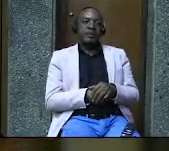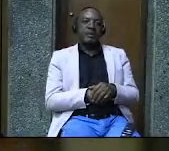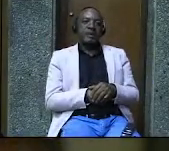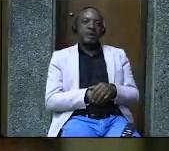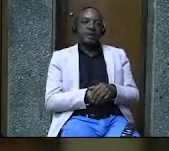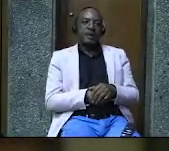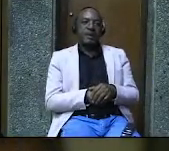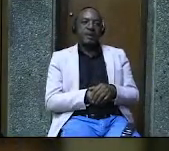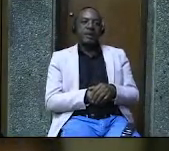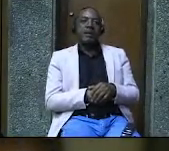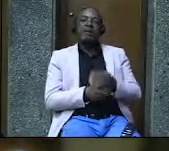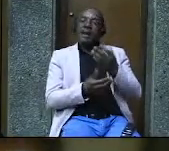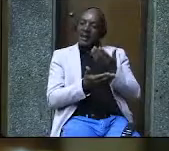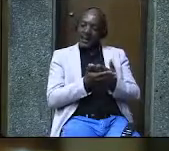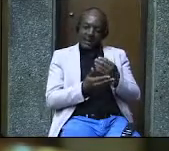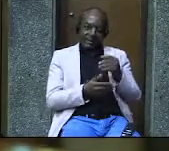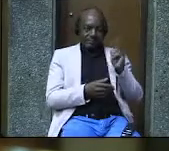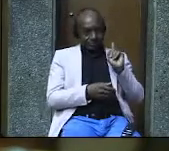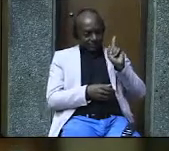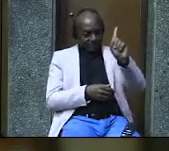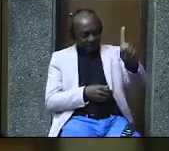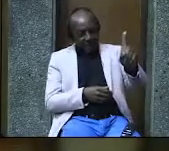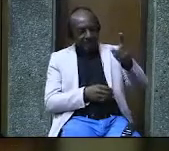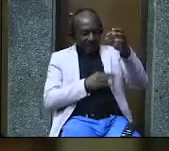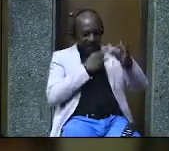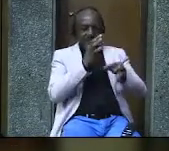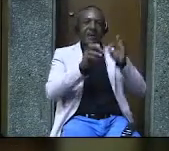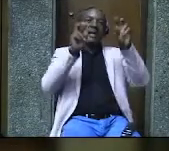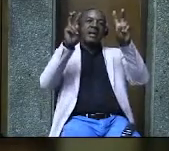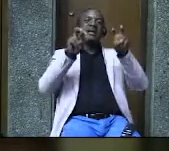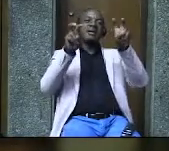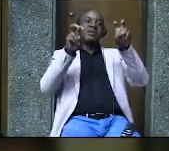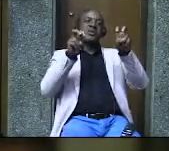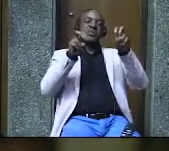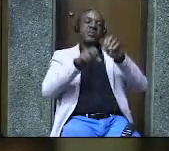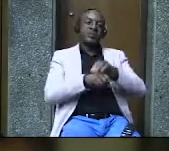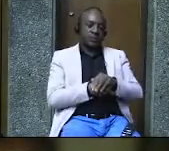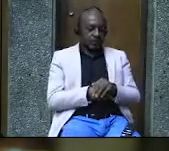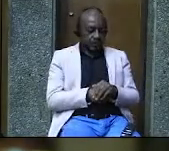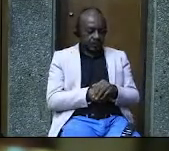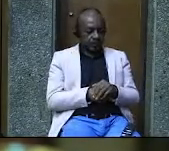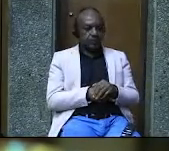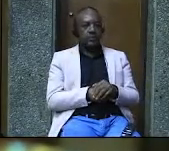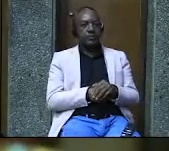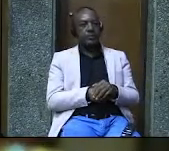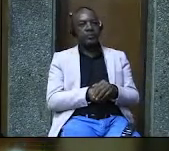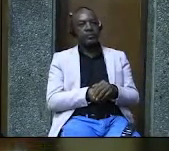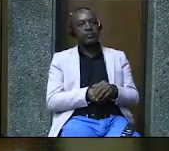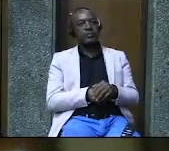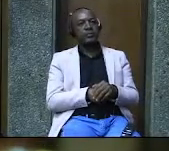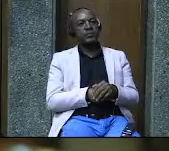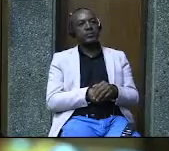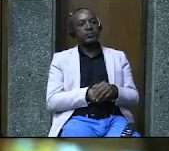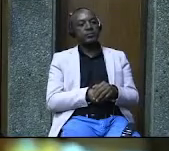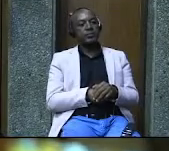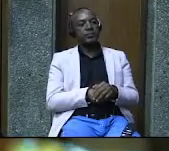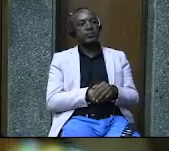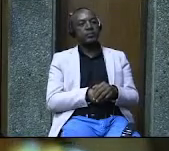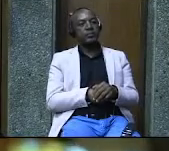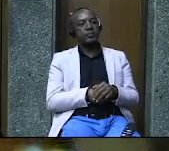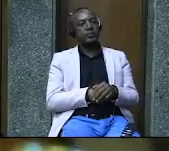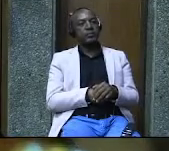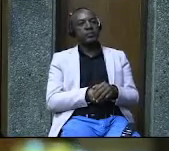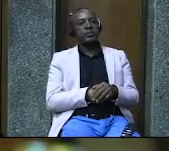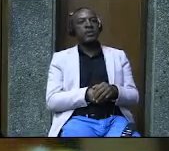se-Everton and small farms. Ukuthi siyenza njani. Before siya kwenye yama-claim amakhulu. Ngoba